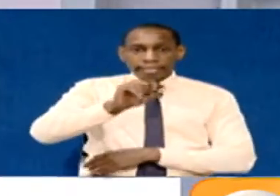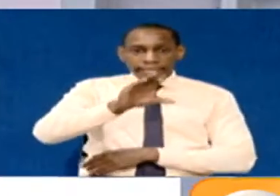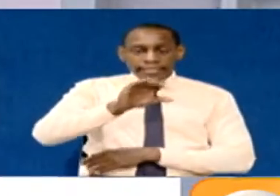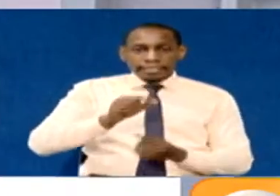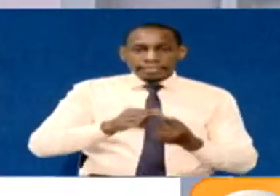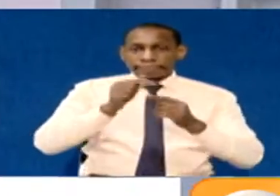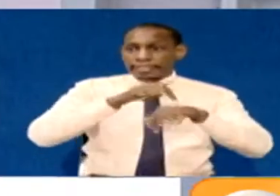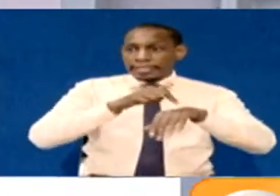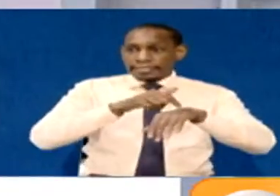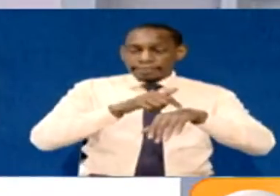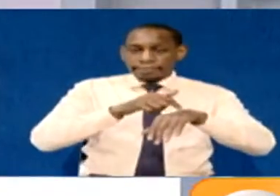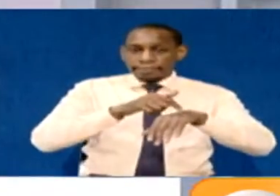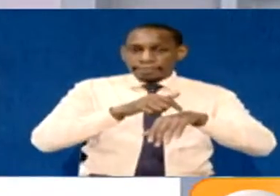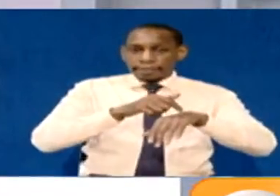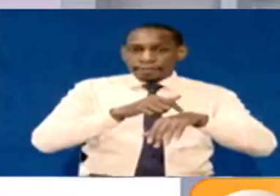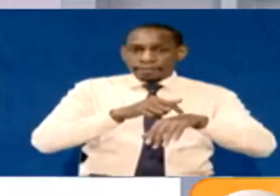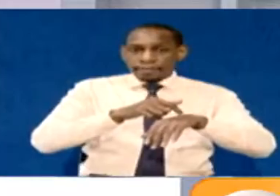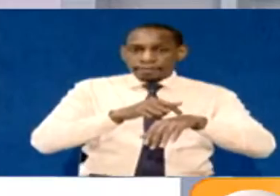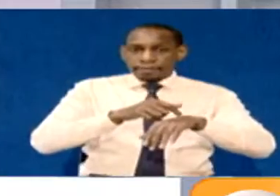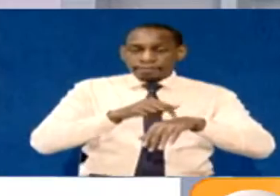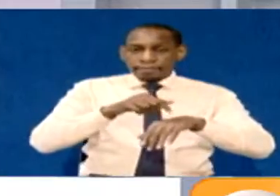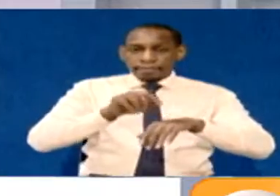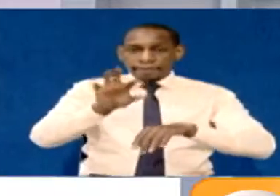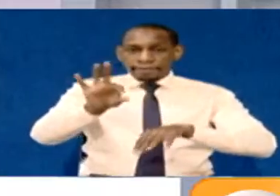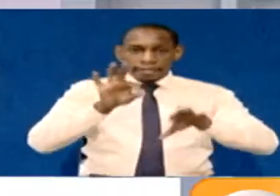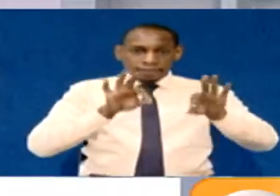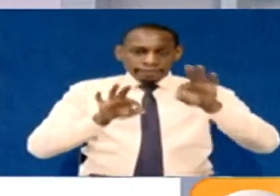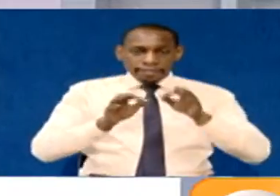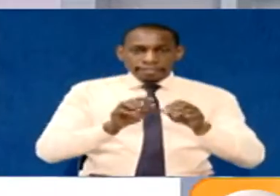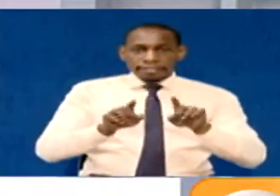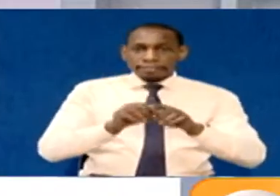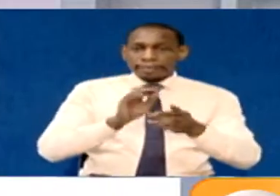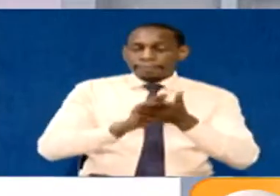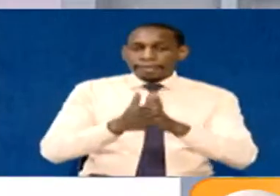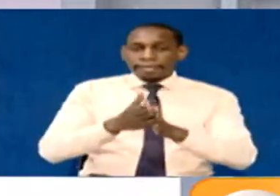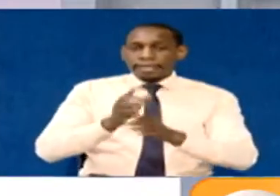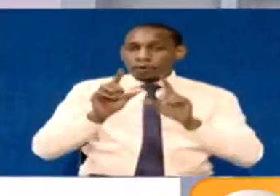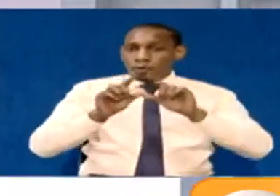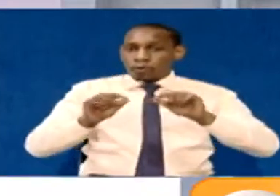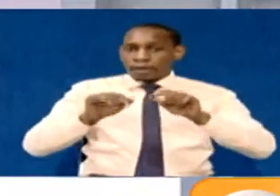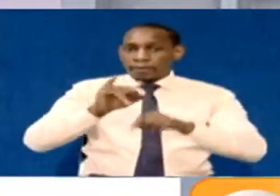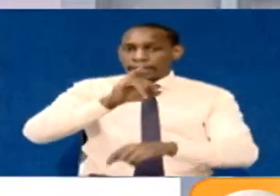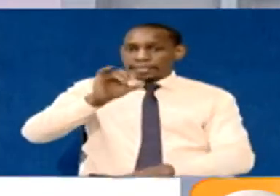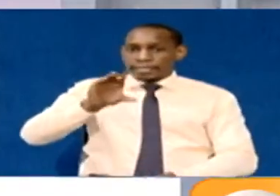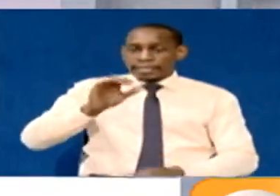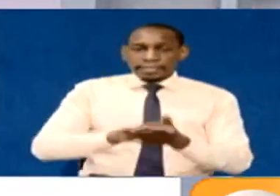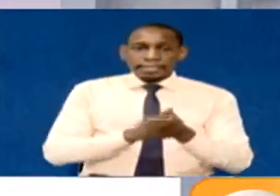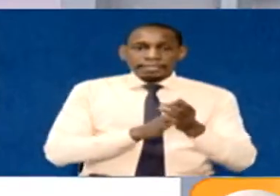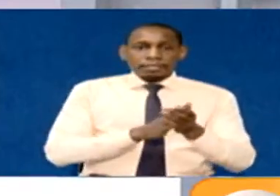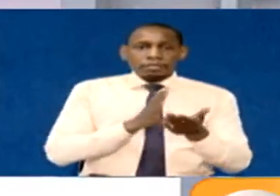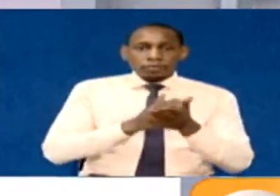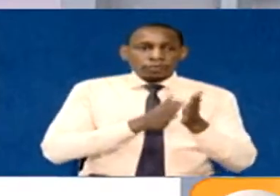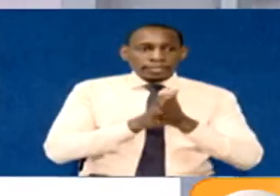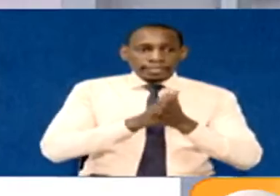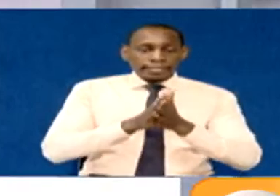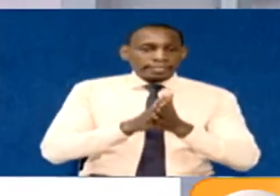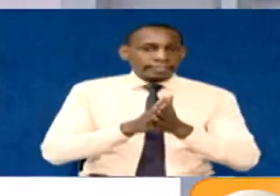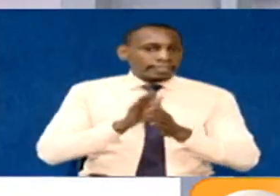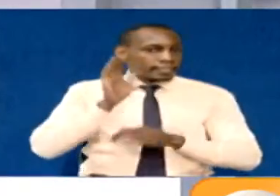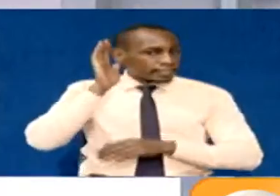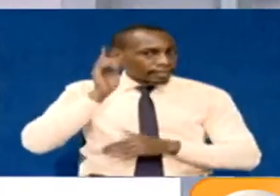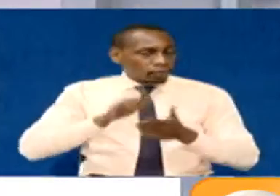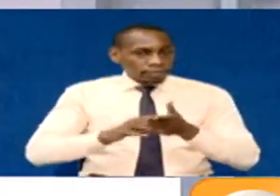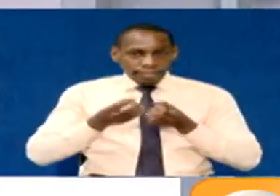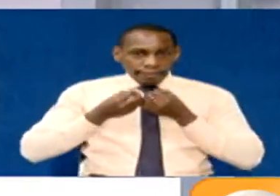particularly during the time that this vetting was done, and still nothing from the JSC. What would be interesting to hear from them is